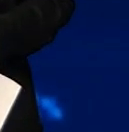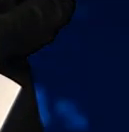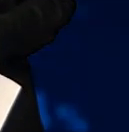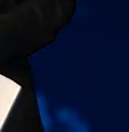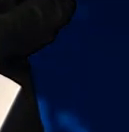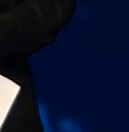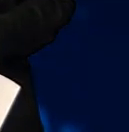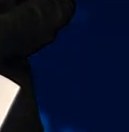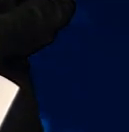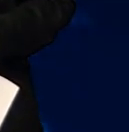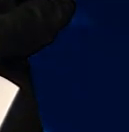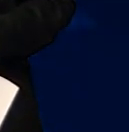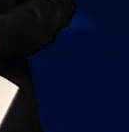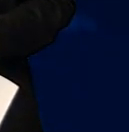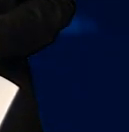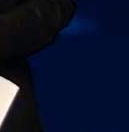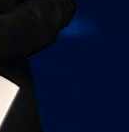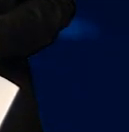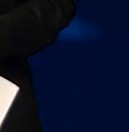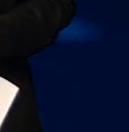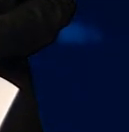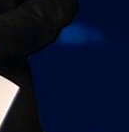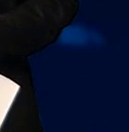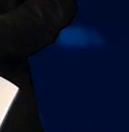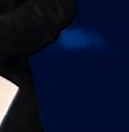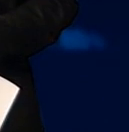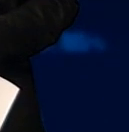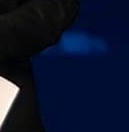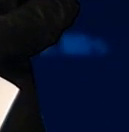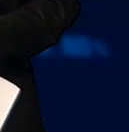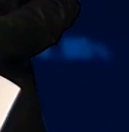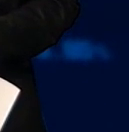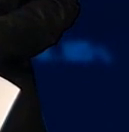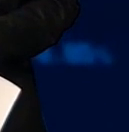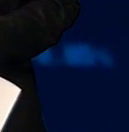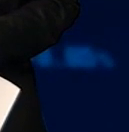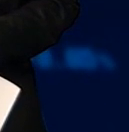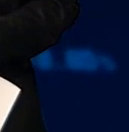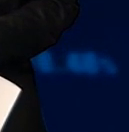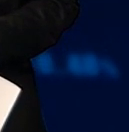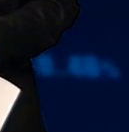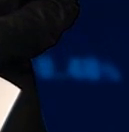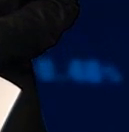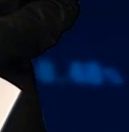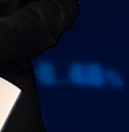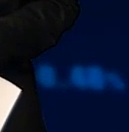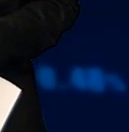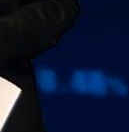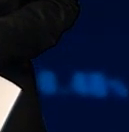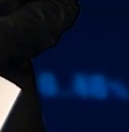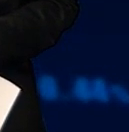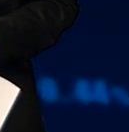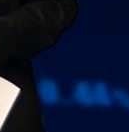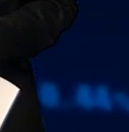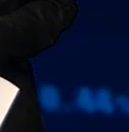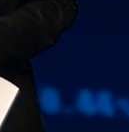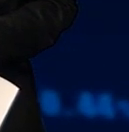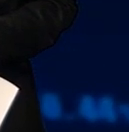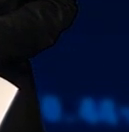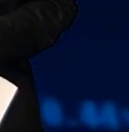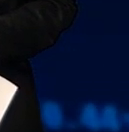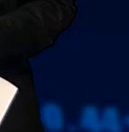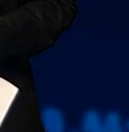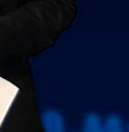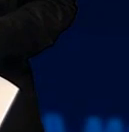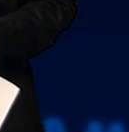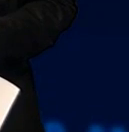Here are the local exchange rates as set early this morning. The Fiji dollar finished strong against the Chinese yuan, the US dollar, euro, the Aussie dollar